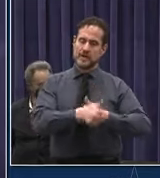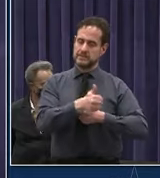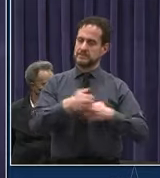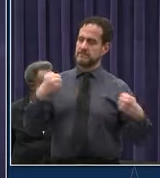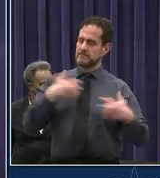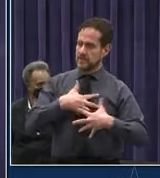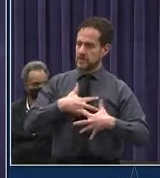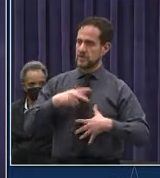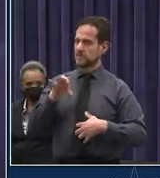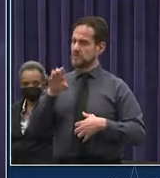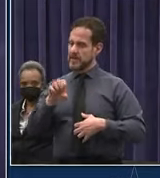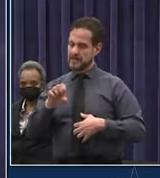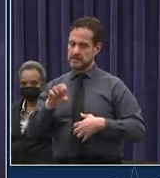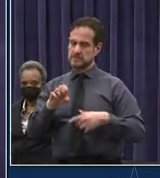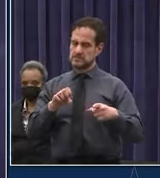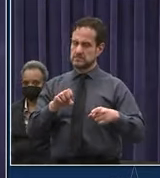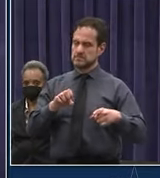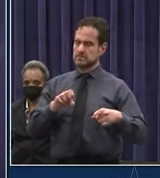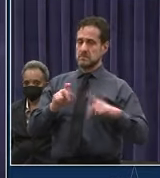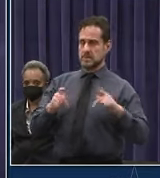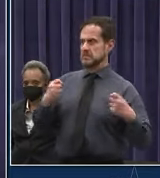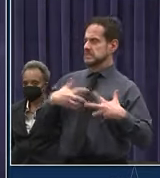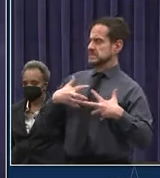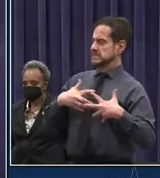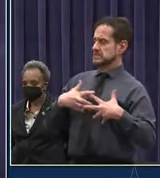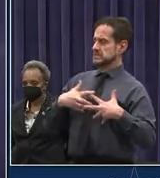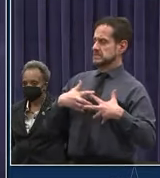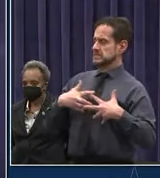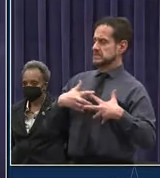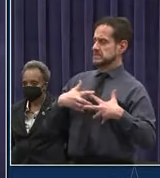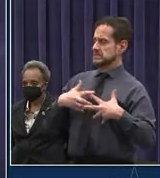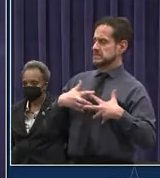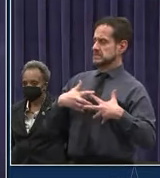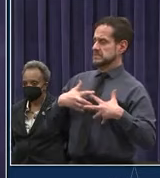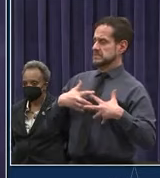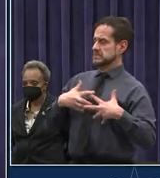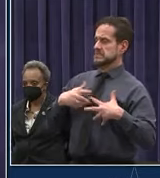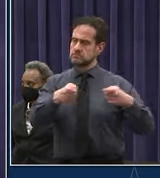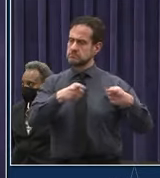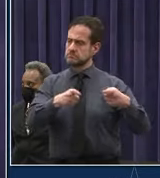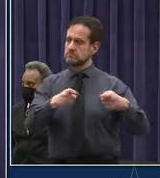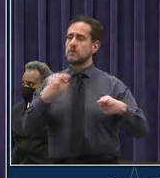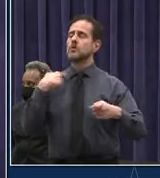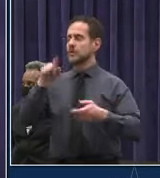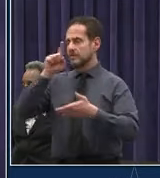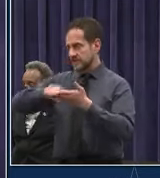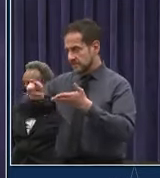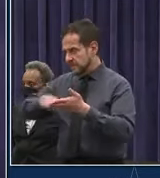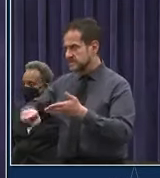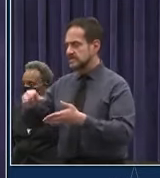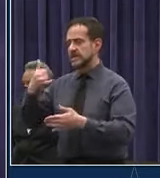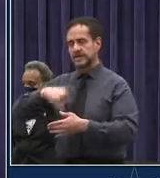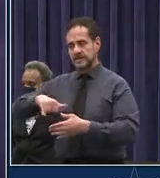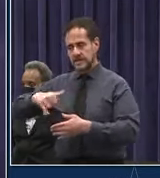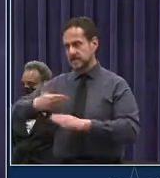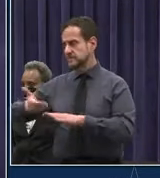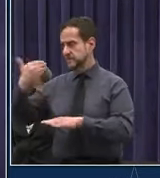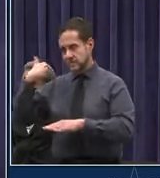But we won't give them that satisfaction by mentioning their name. But we know who they are.